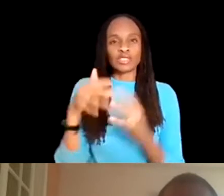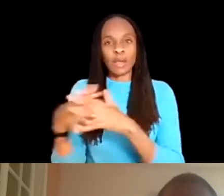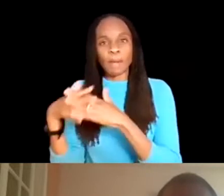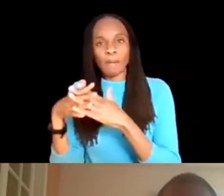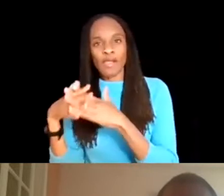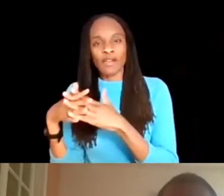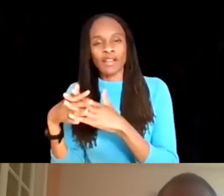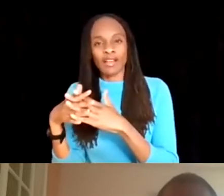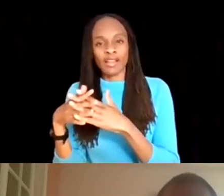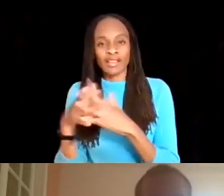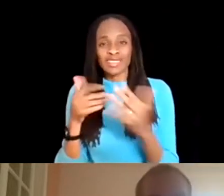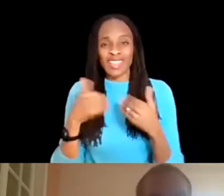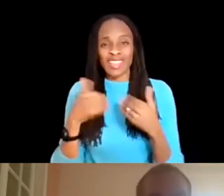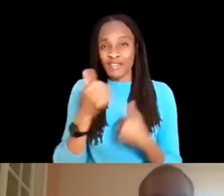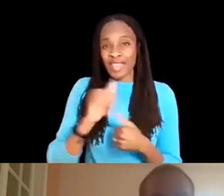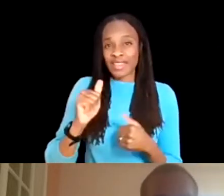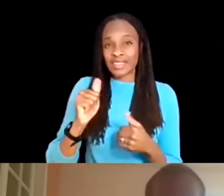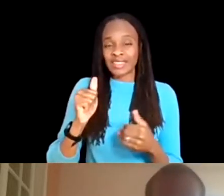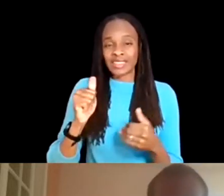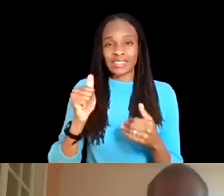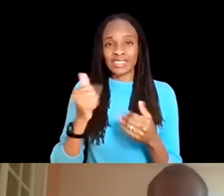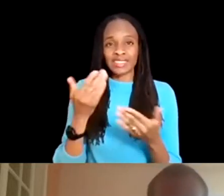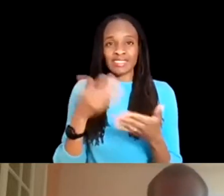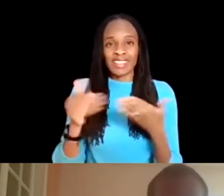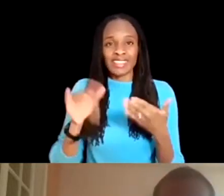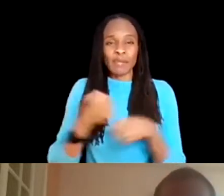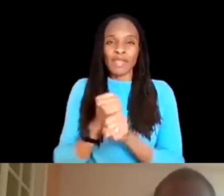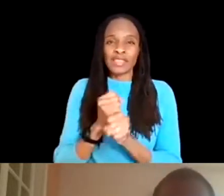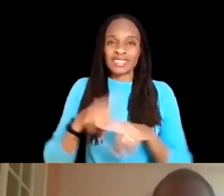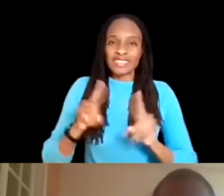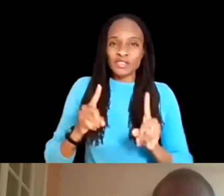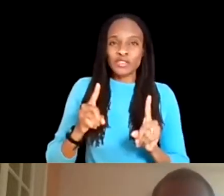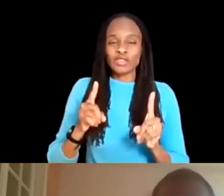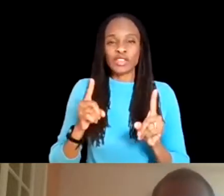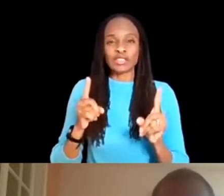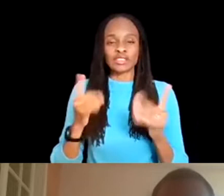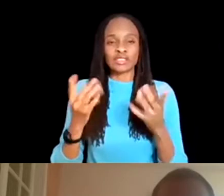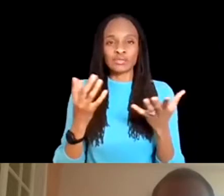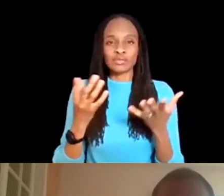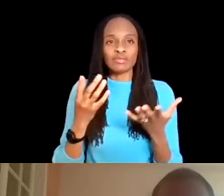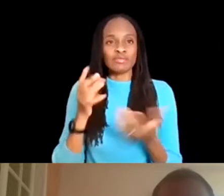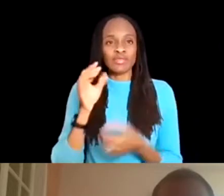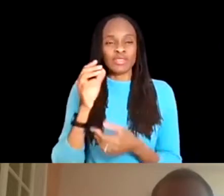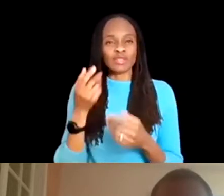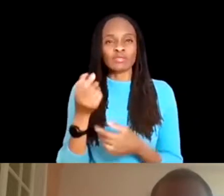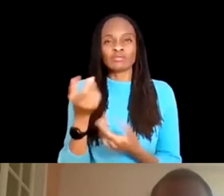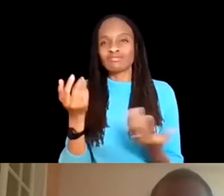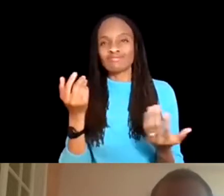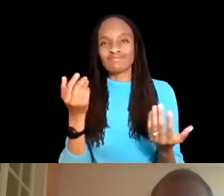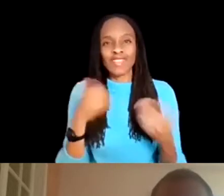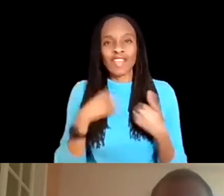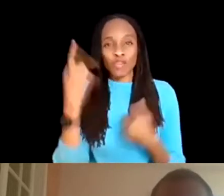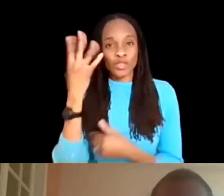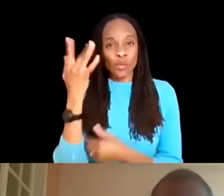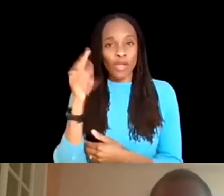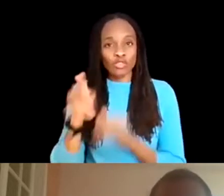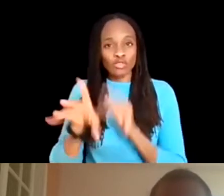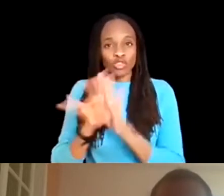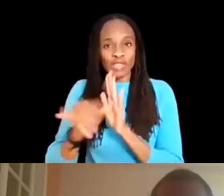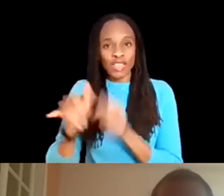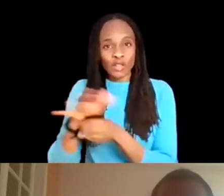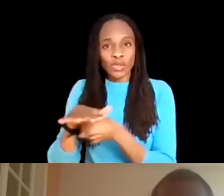differences? Are there particular reasons why you chose to make this story, you know, in the location that you did?